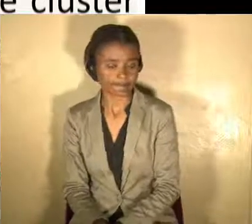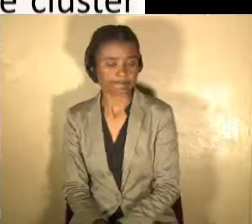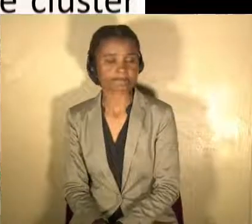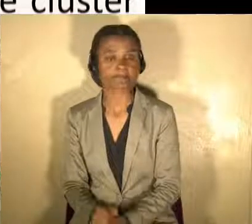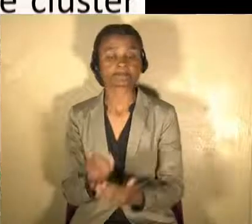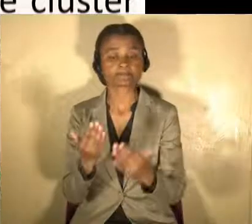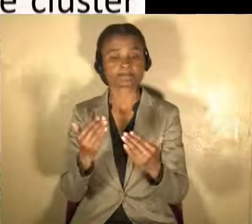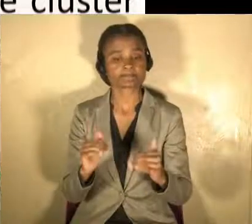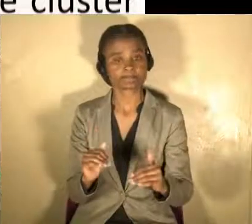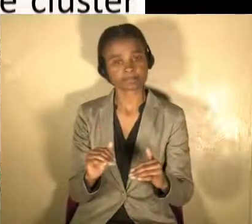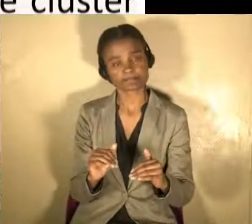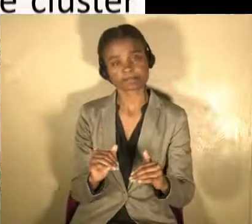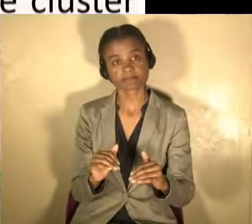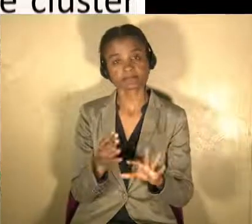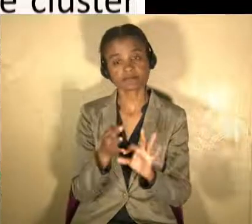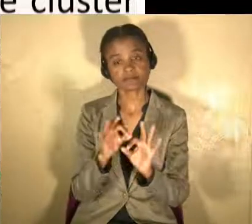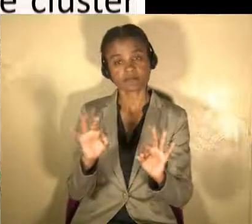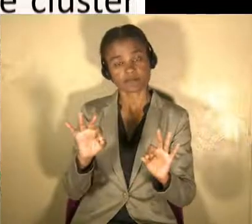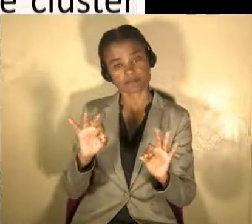10,